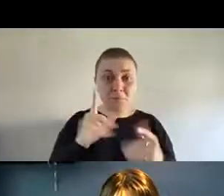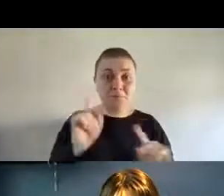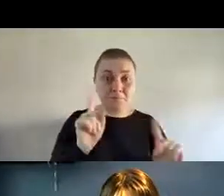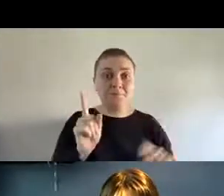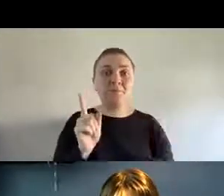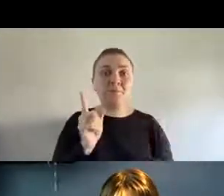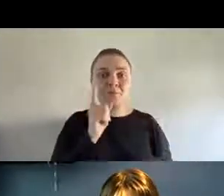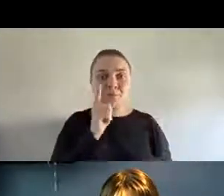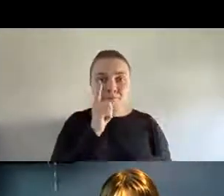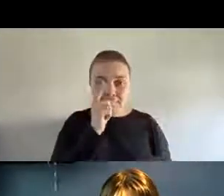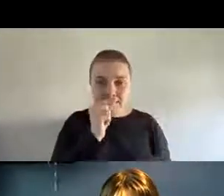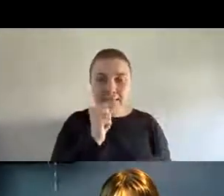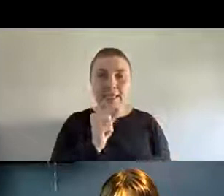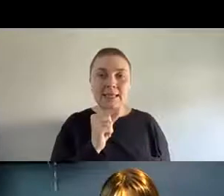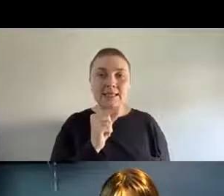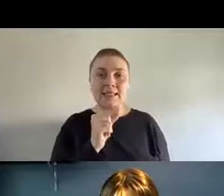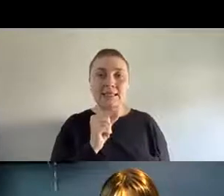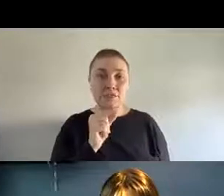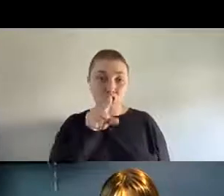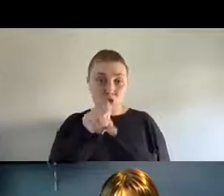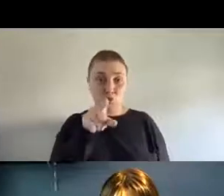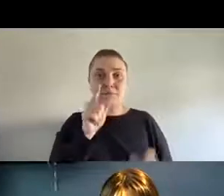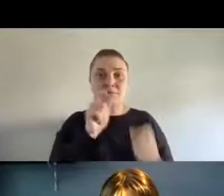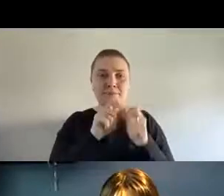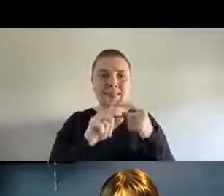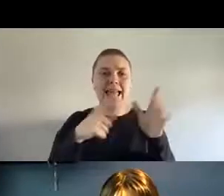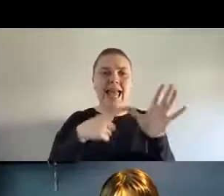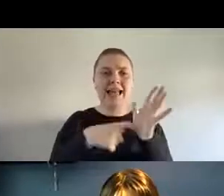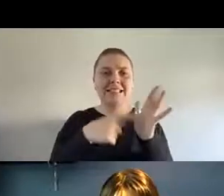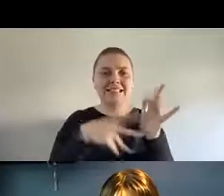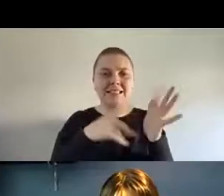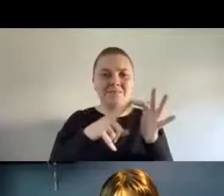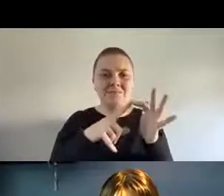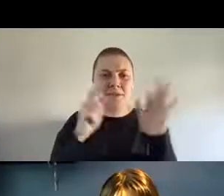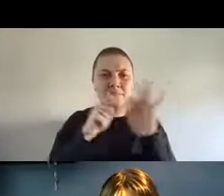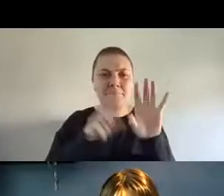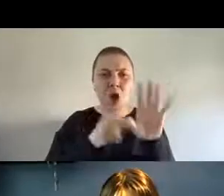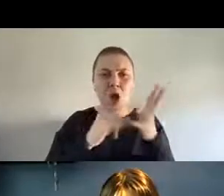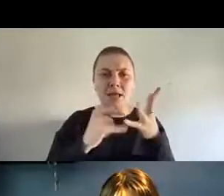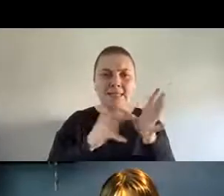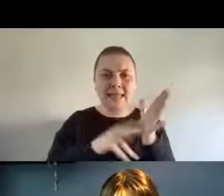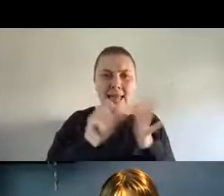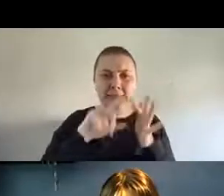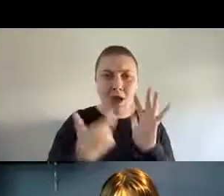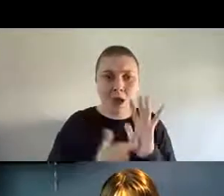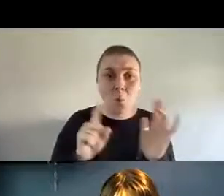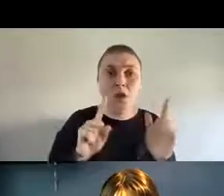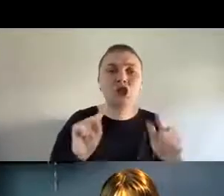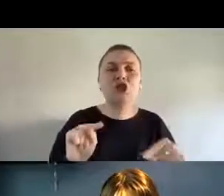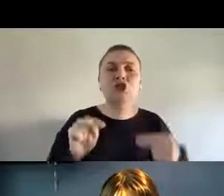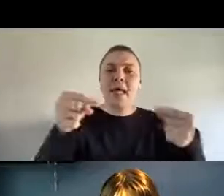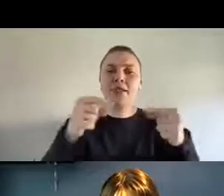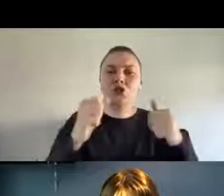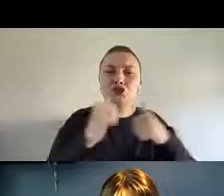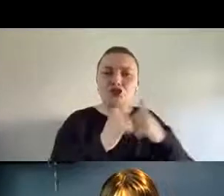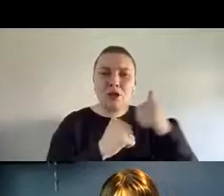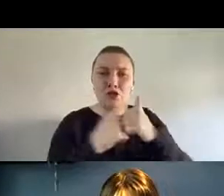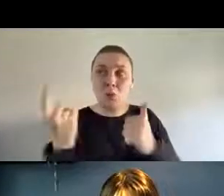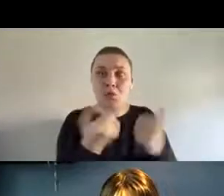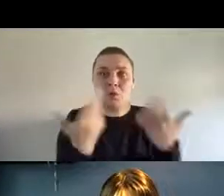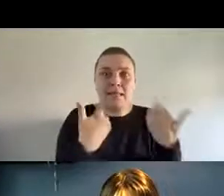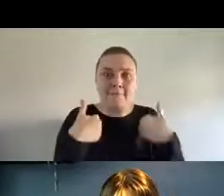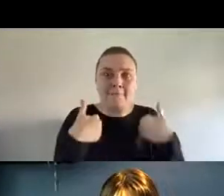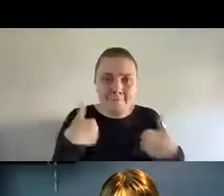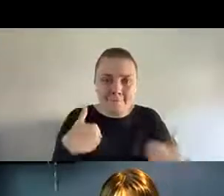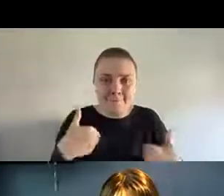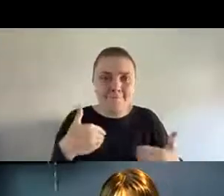so by being an active bystander. And an active bystander is about challenging the structures that we live in